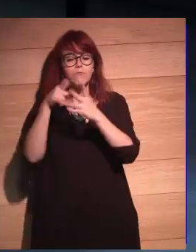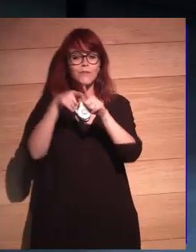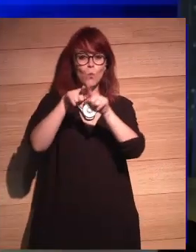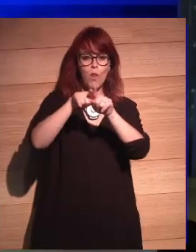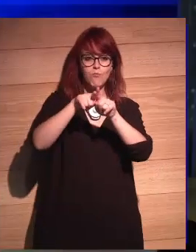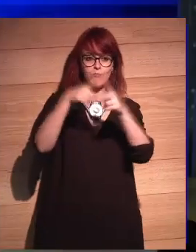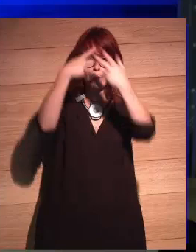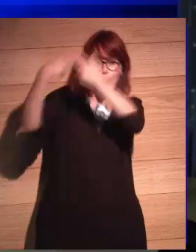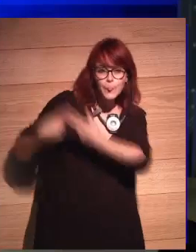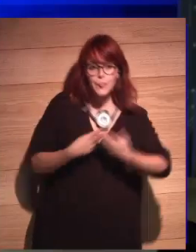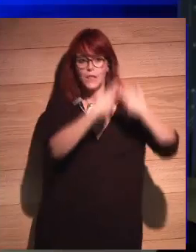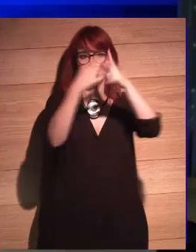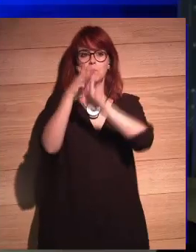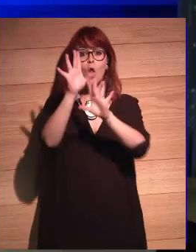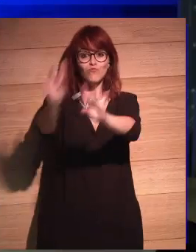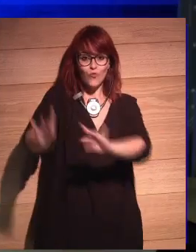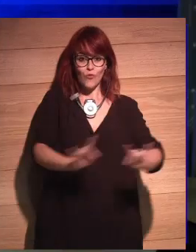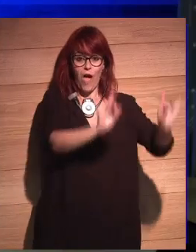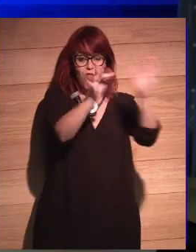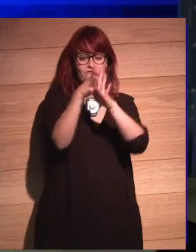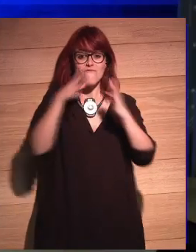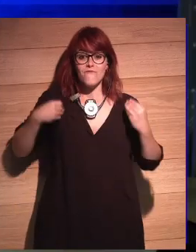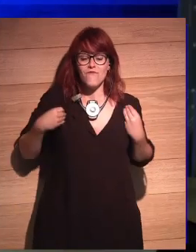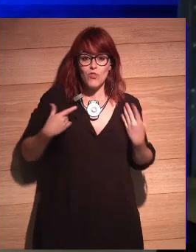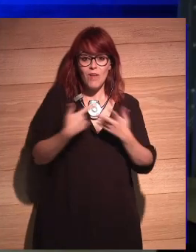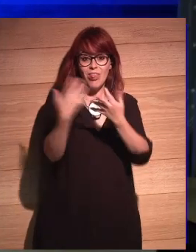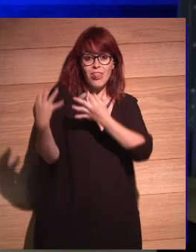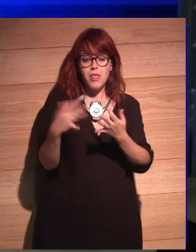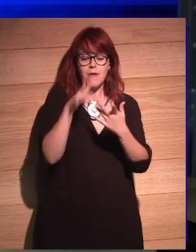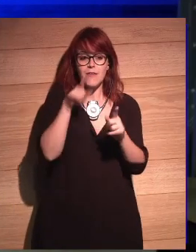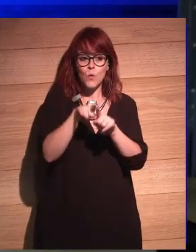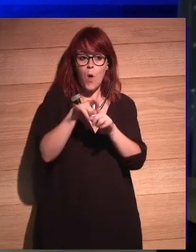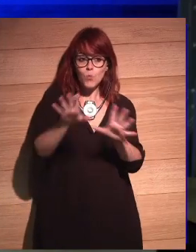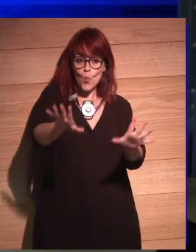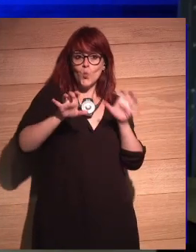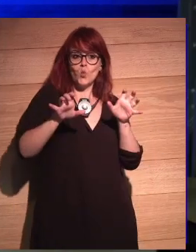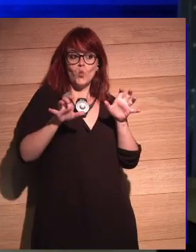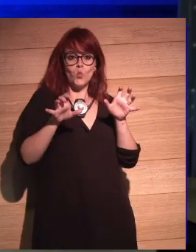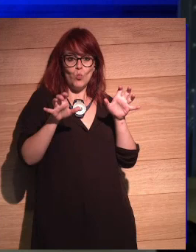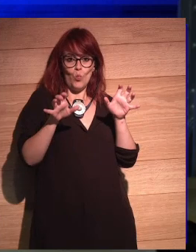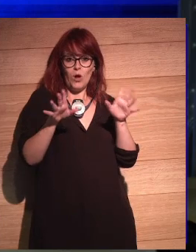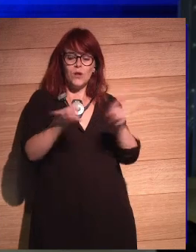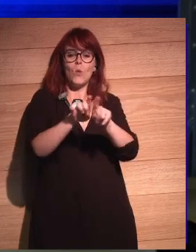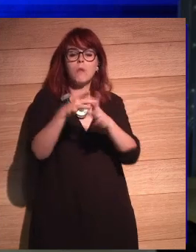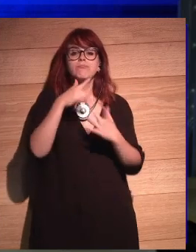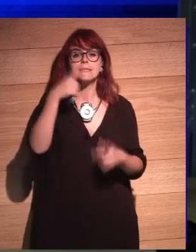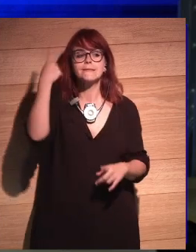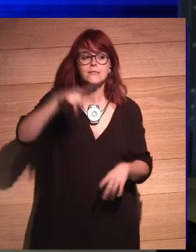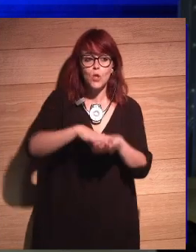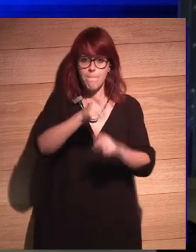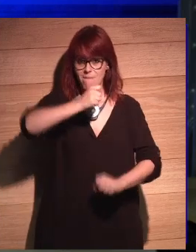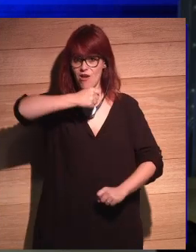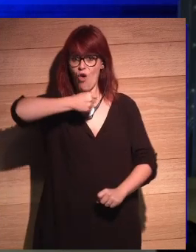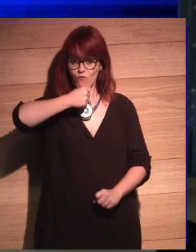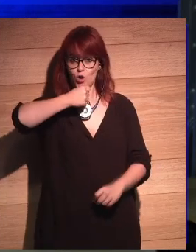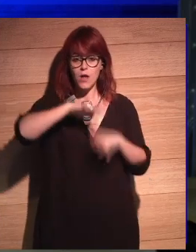touch and haptics. So, if you think about, look, I'm holding a microphone, I'm holding this at the same time. Our hands